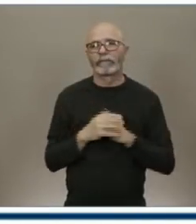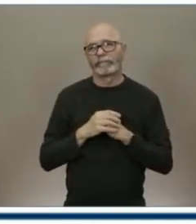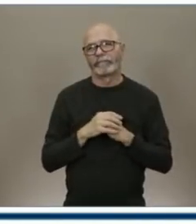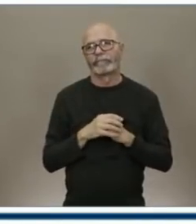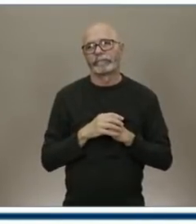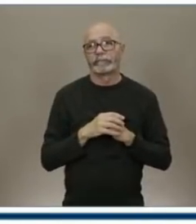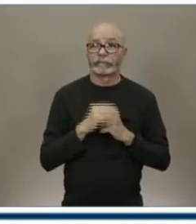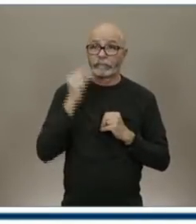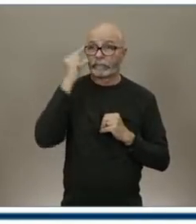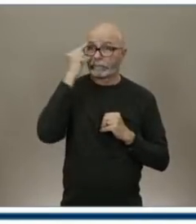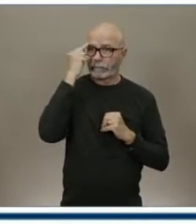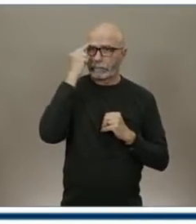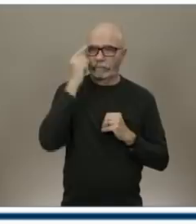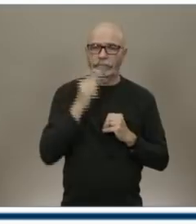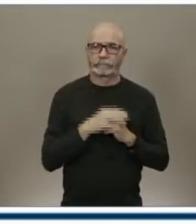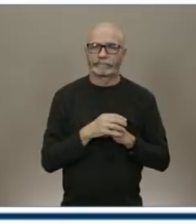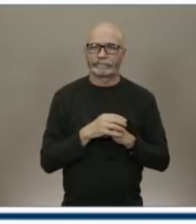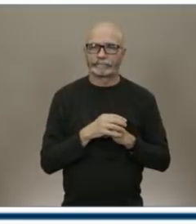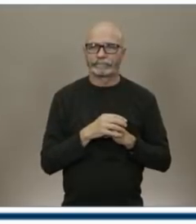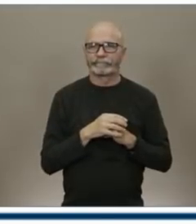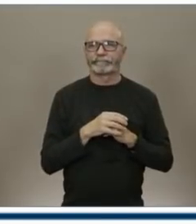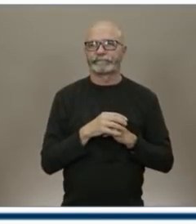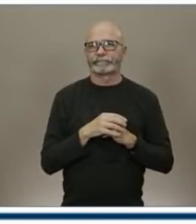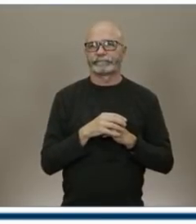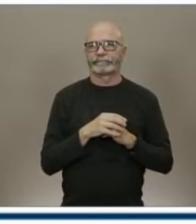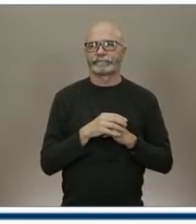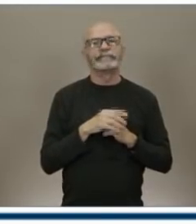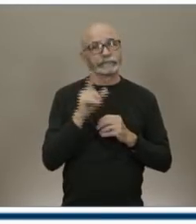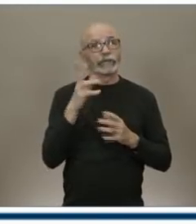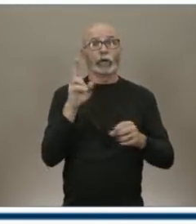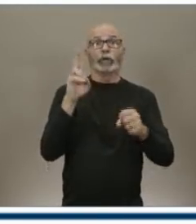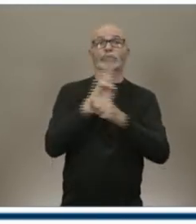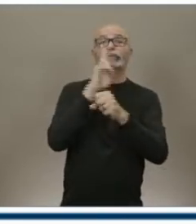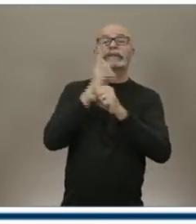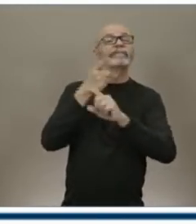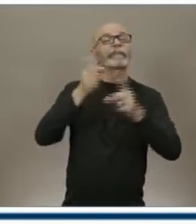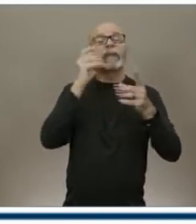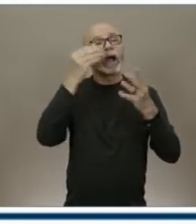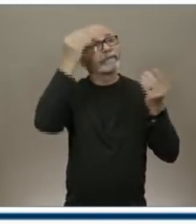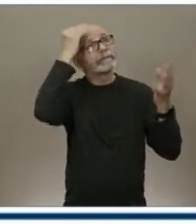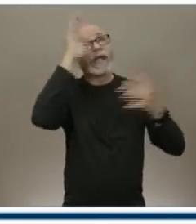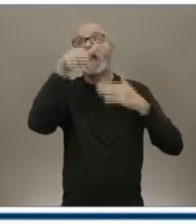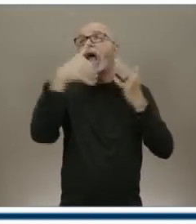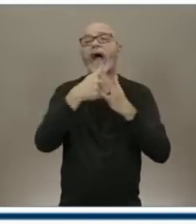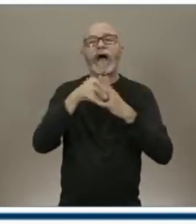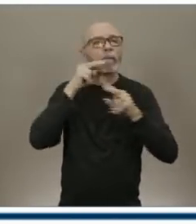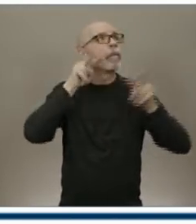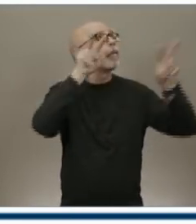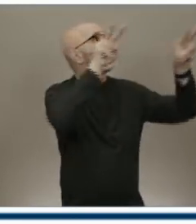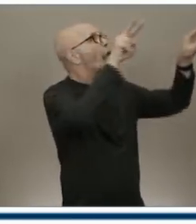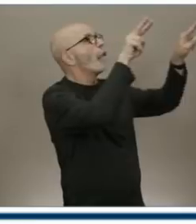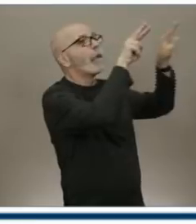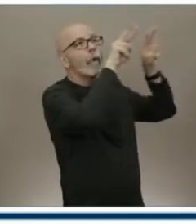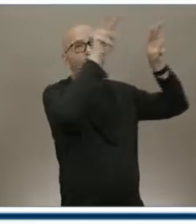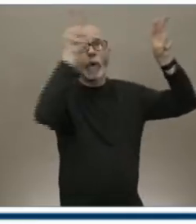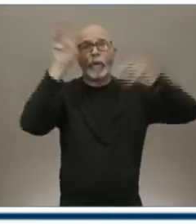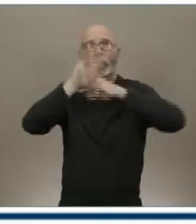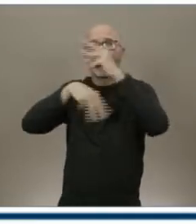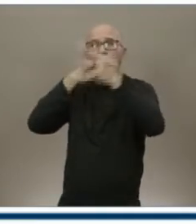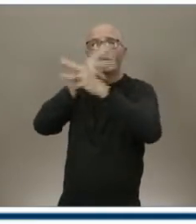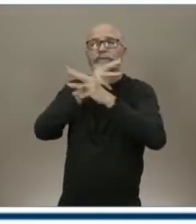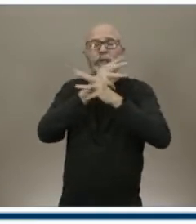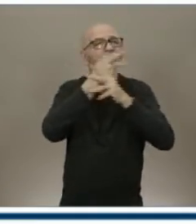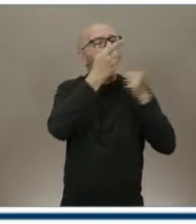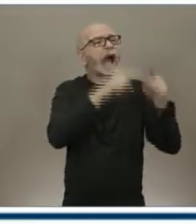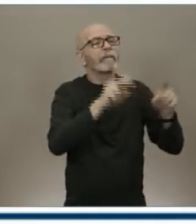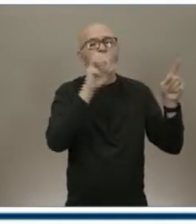Quite frankly, using some information that we would have received outside of public health, that we're just watching globally all the news that's happening in terms of what's happened around